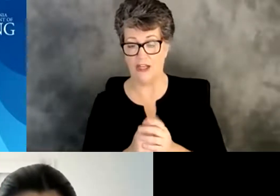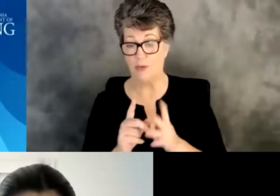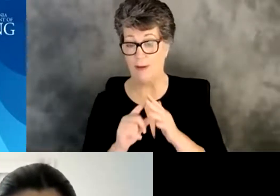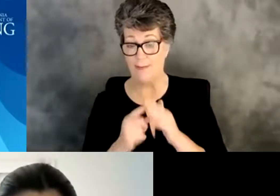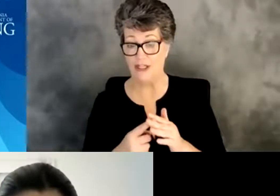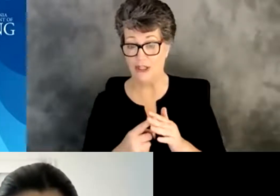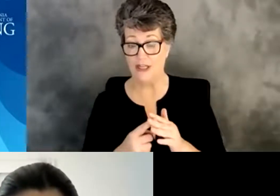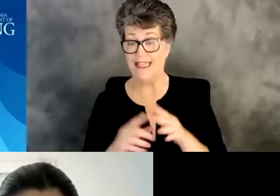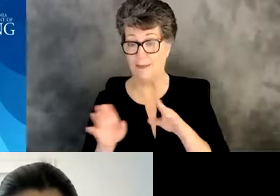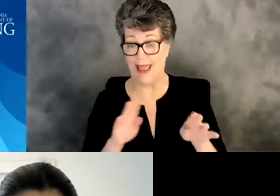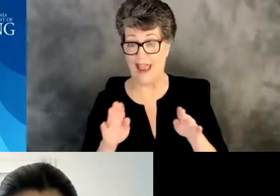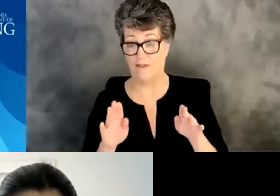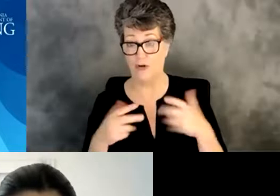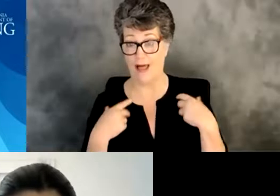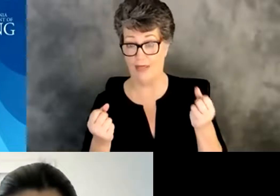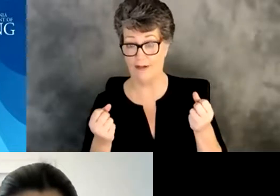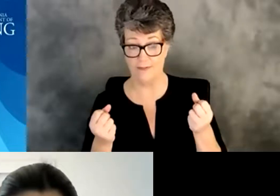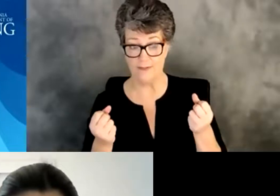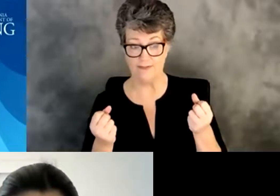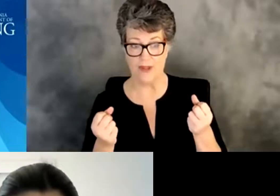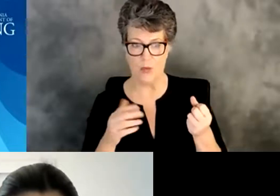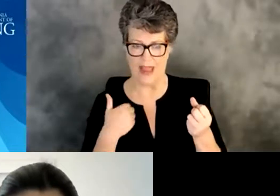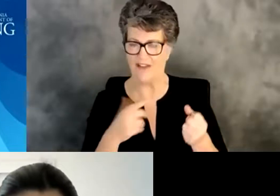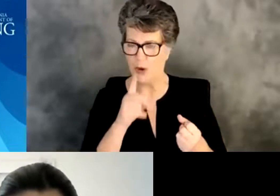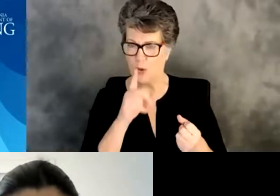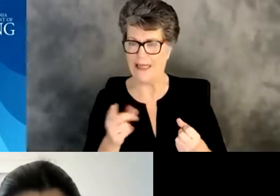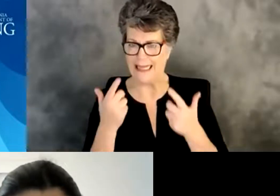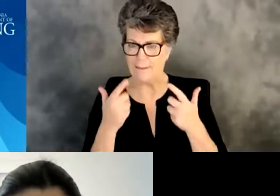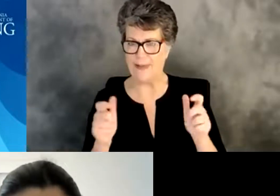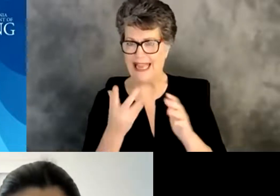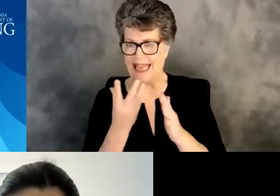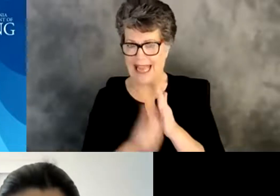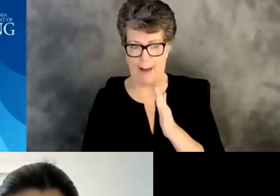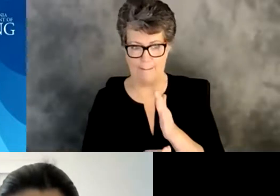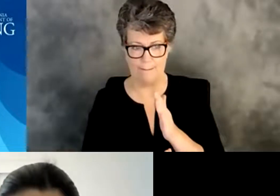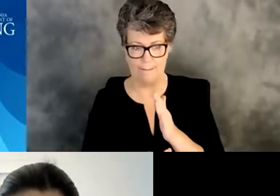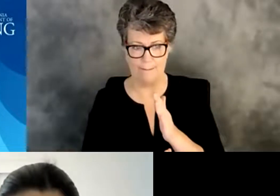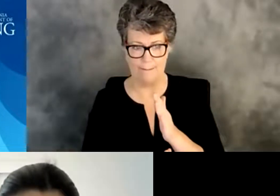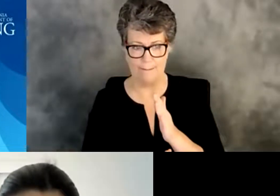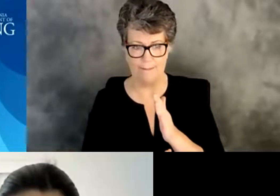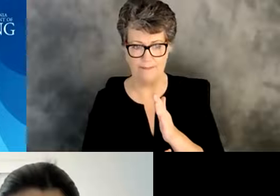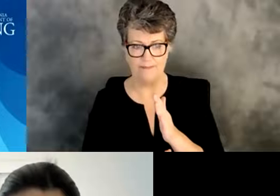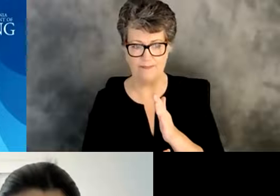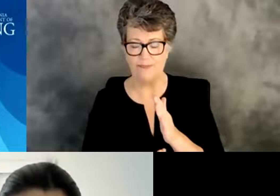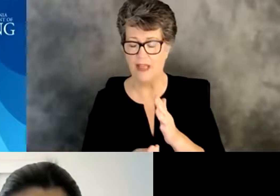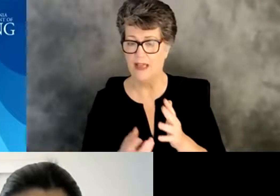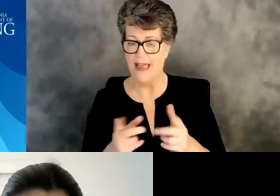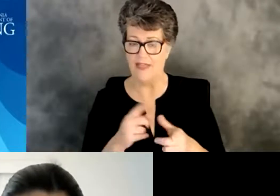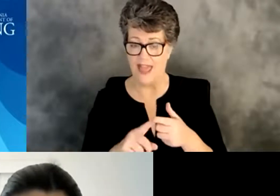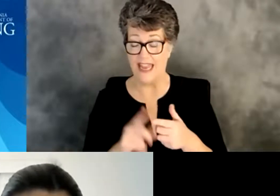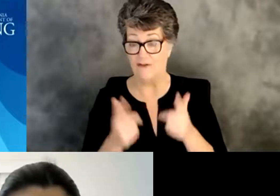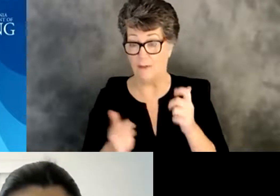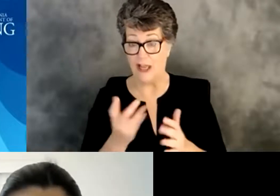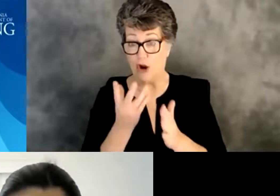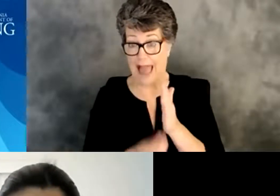is behavioral health. I think, you know, we have a really big gap in our healthcare system where behavioral health is concerned, and then we have an even bigger gap